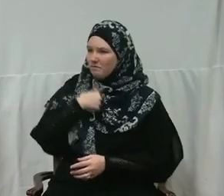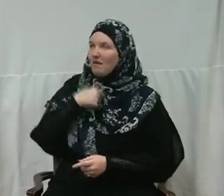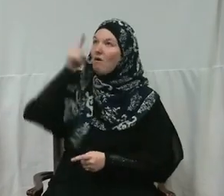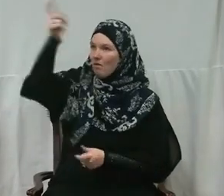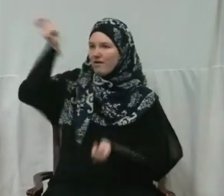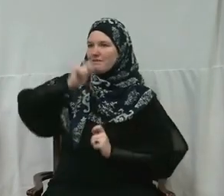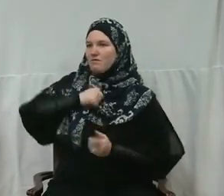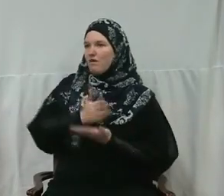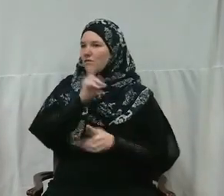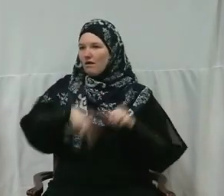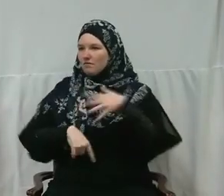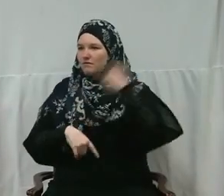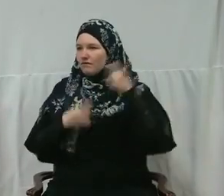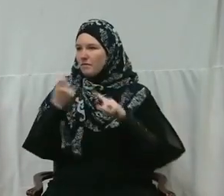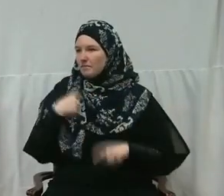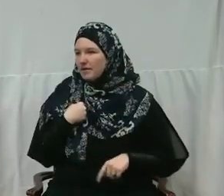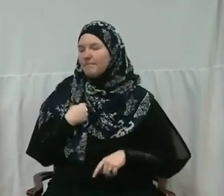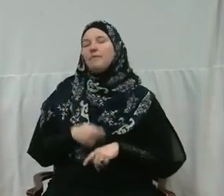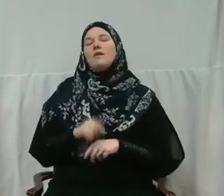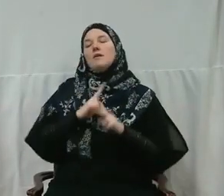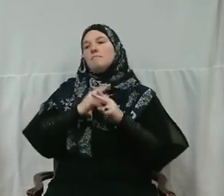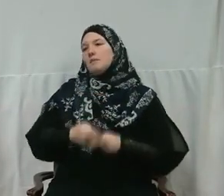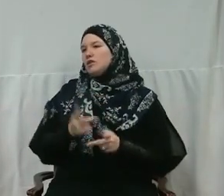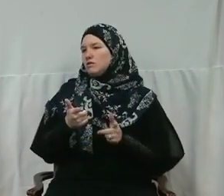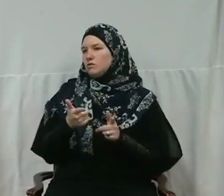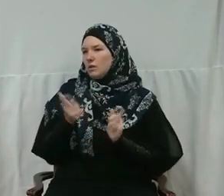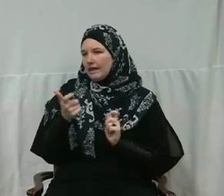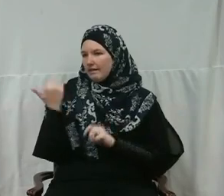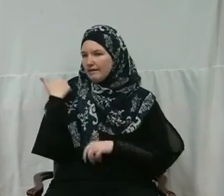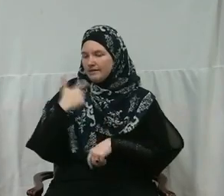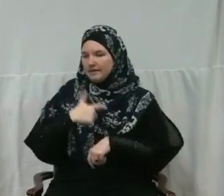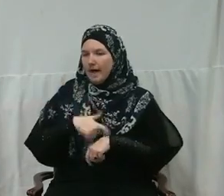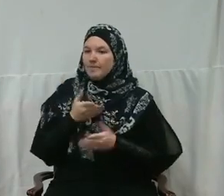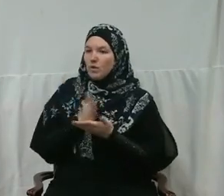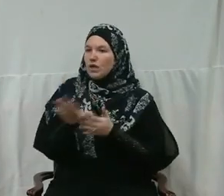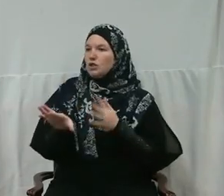Also, we mentioned quickly last time the right to